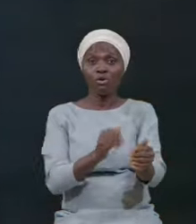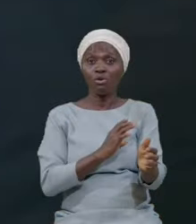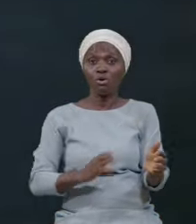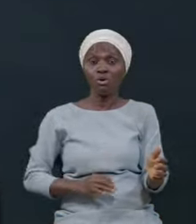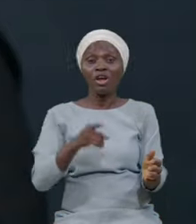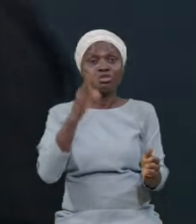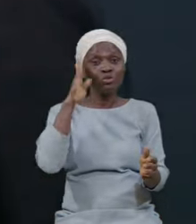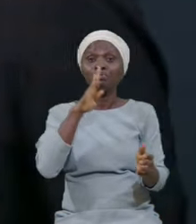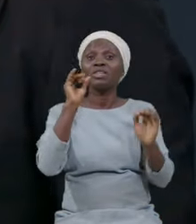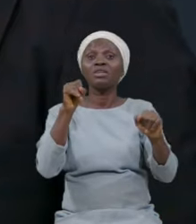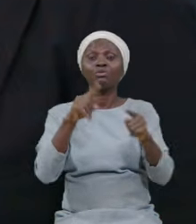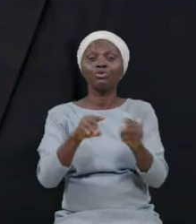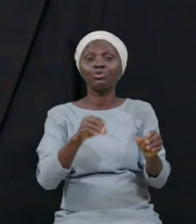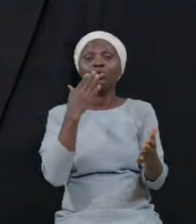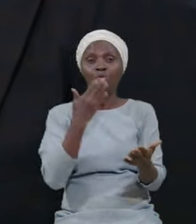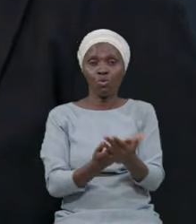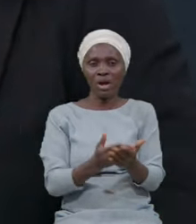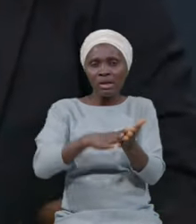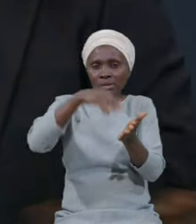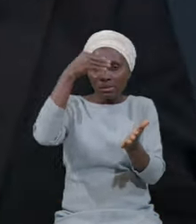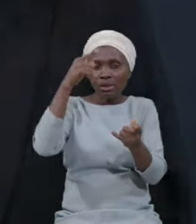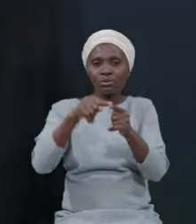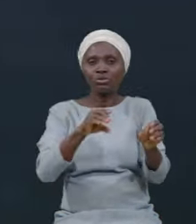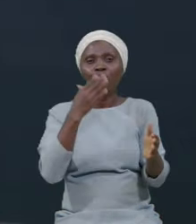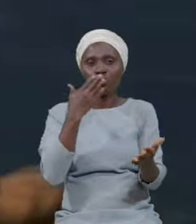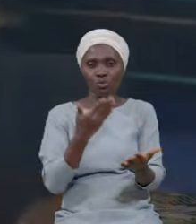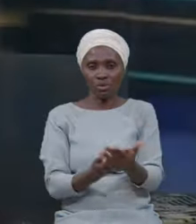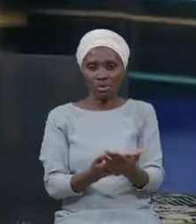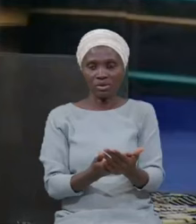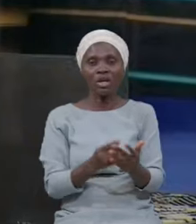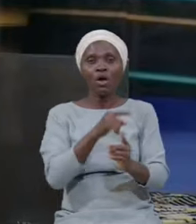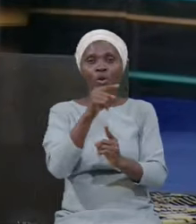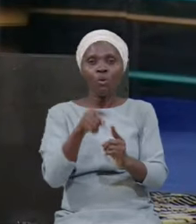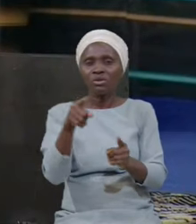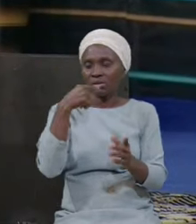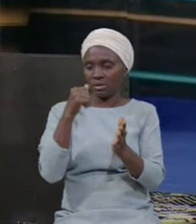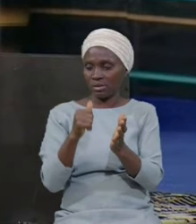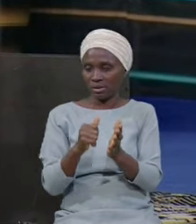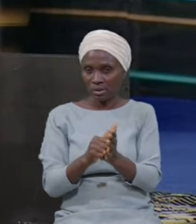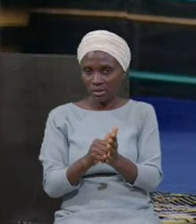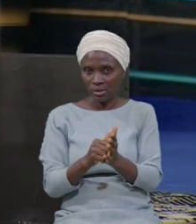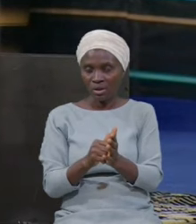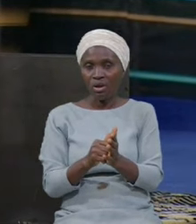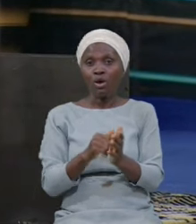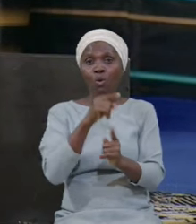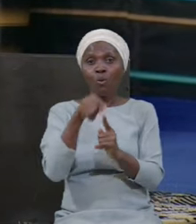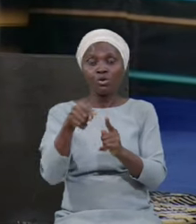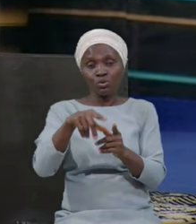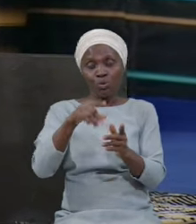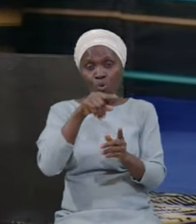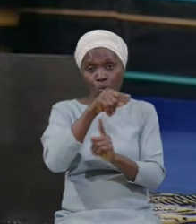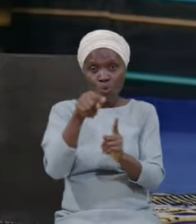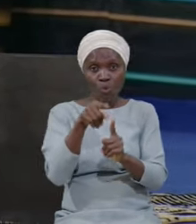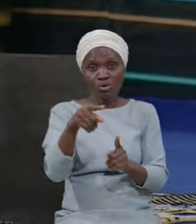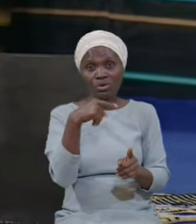you put your feet where he put his feet, and when you say that what you would have said, and you do what you would have done,